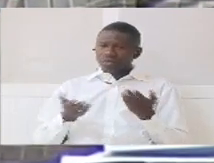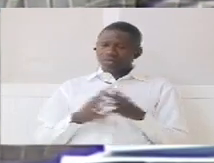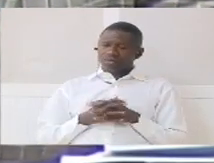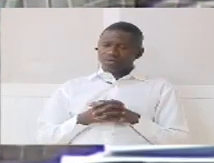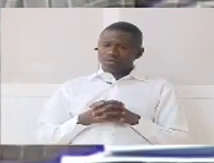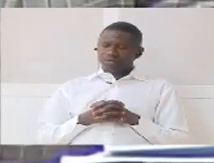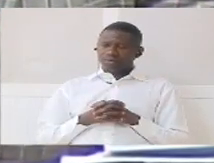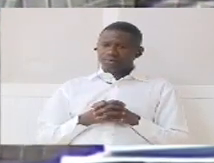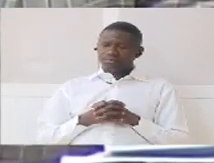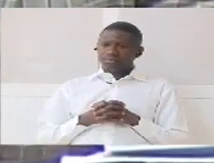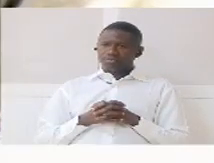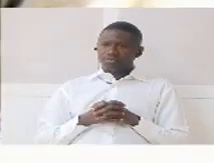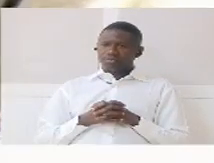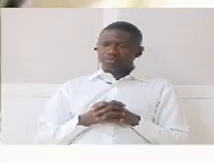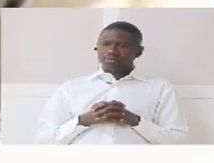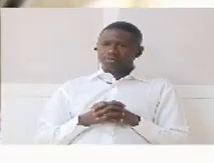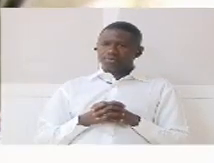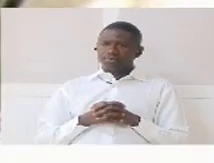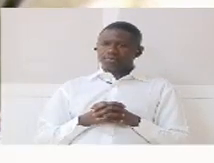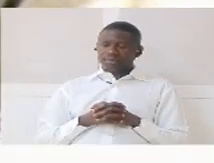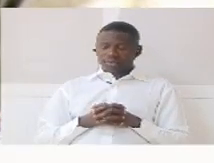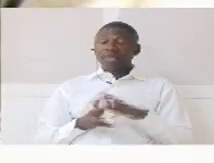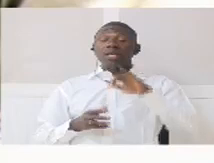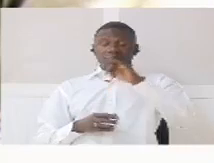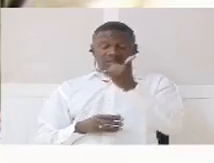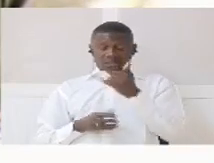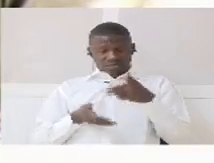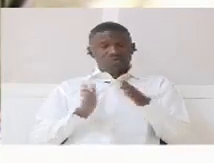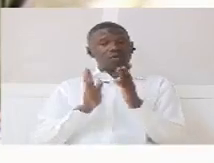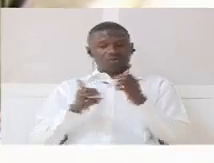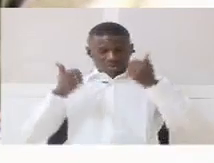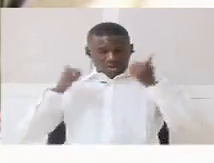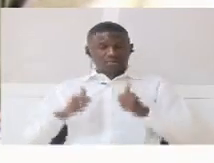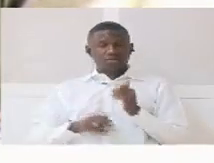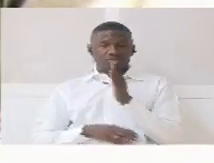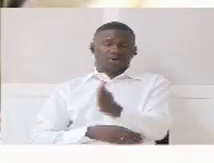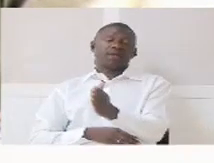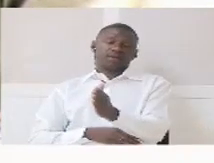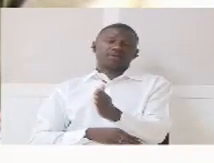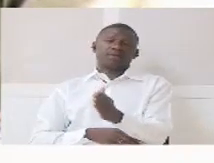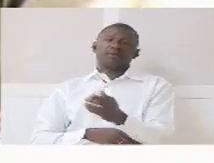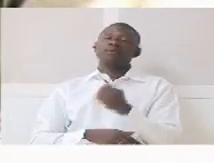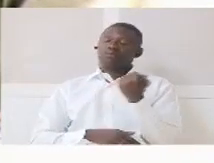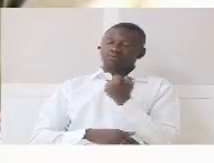ulu sotolale ha anyanta kela wala nyama. Yes, that's the way it should be,